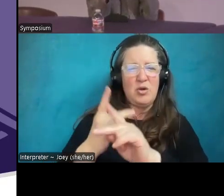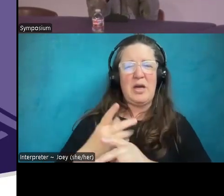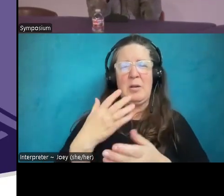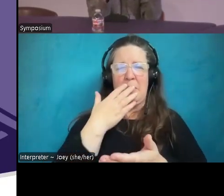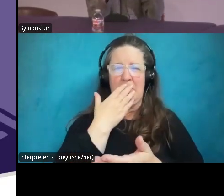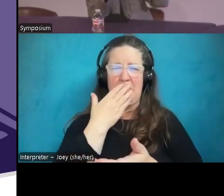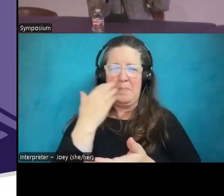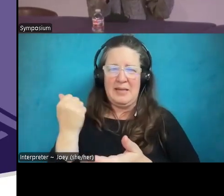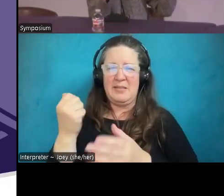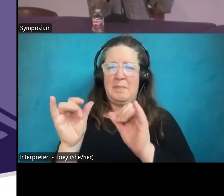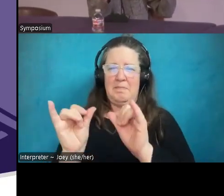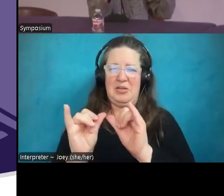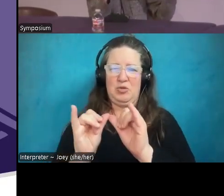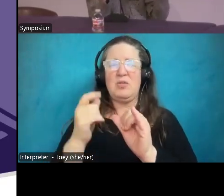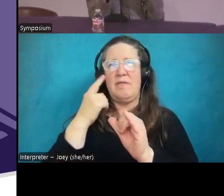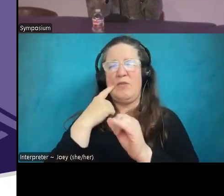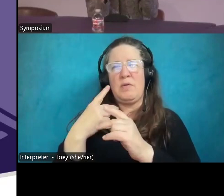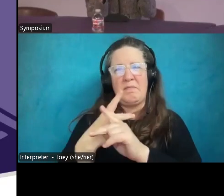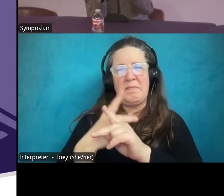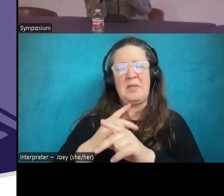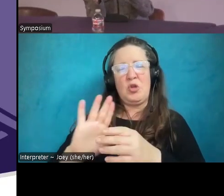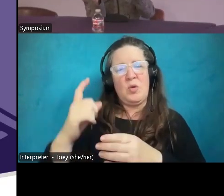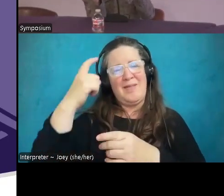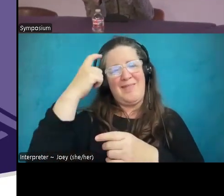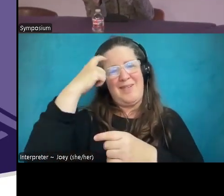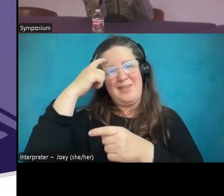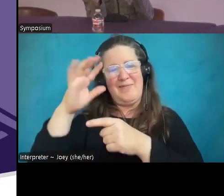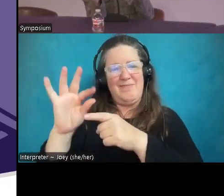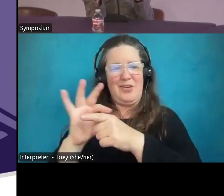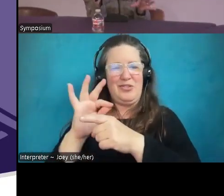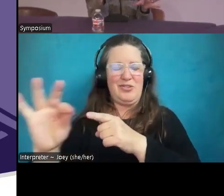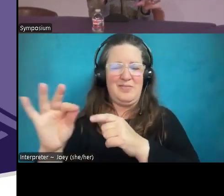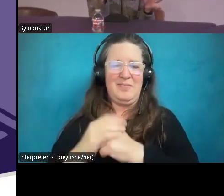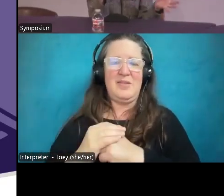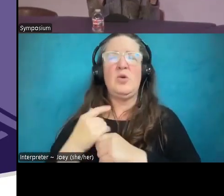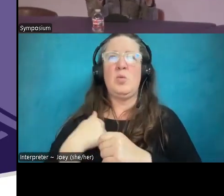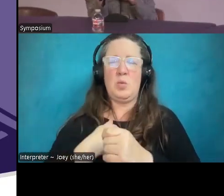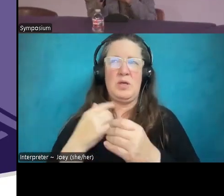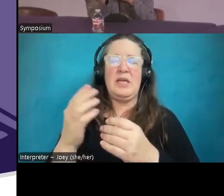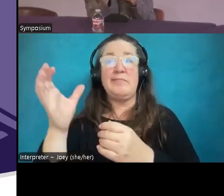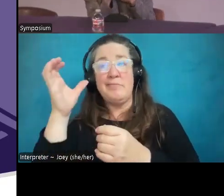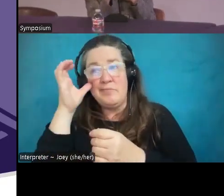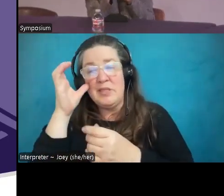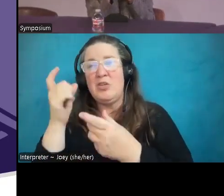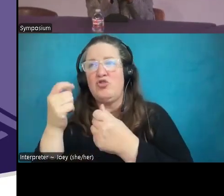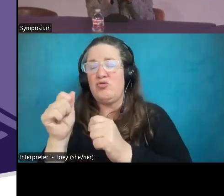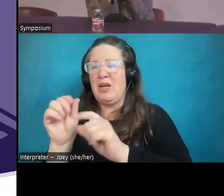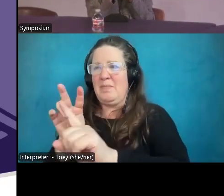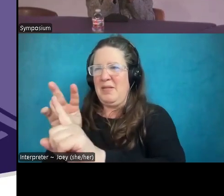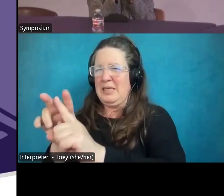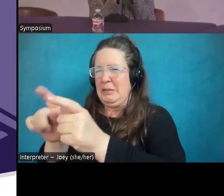but also really listen to what you've been experiencing and make sure we're targeting those areas. We have the benefit of